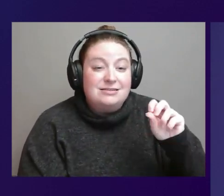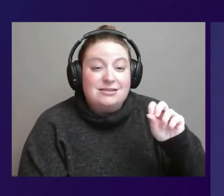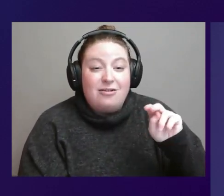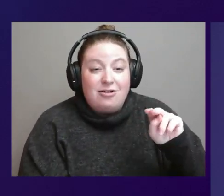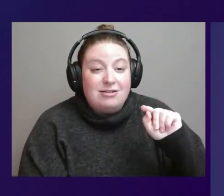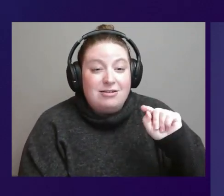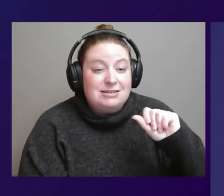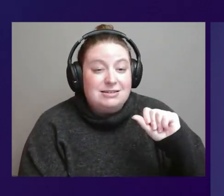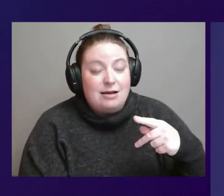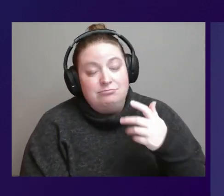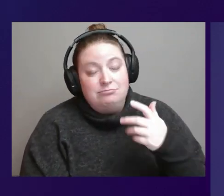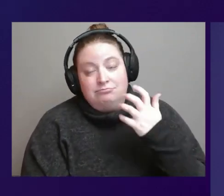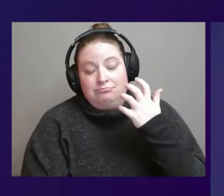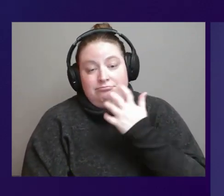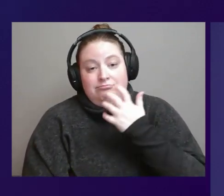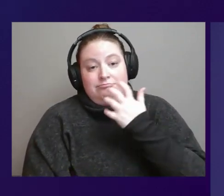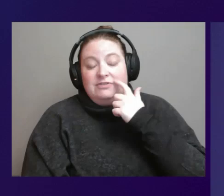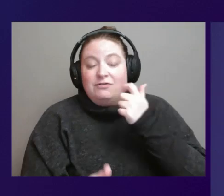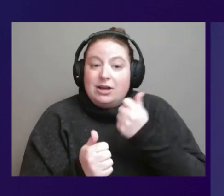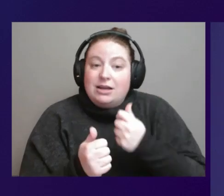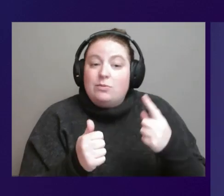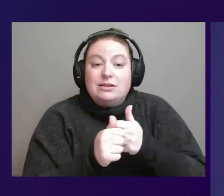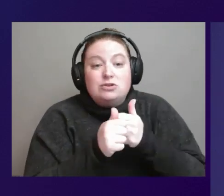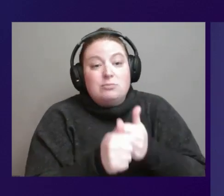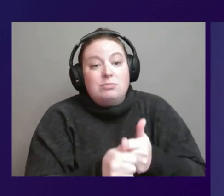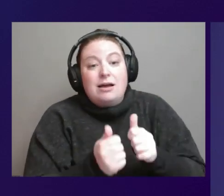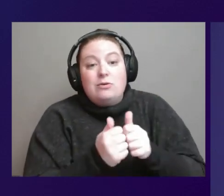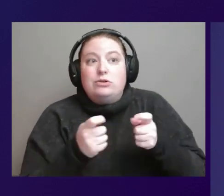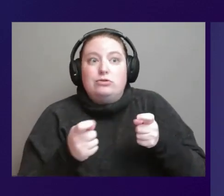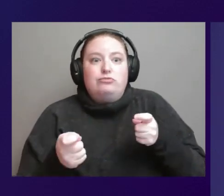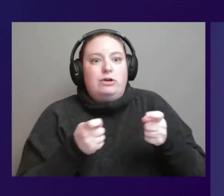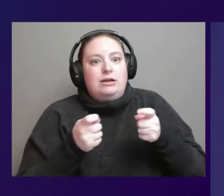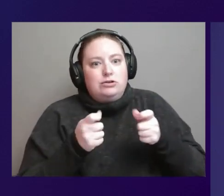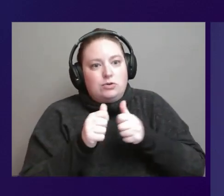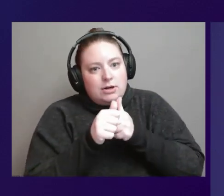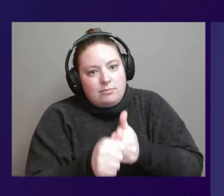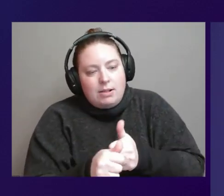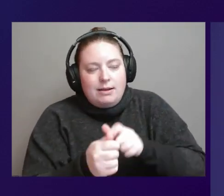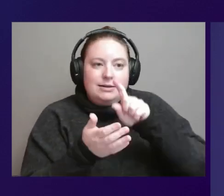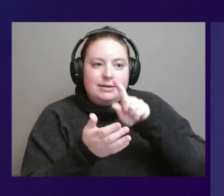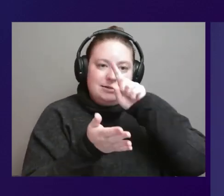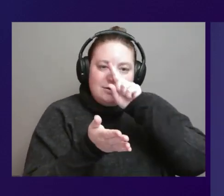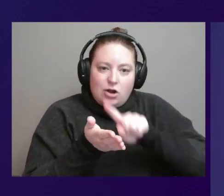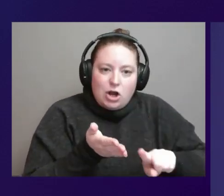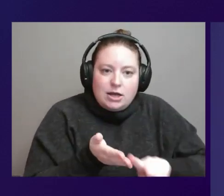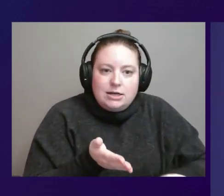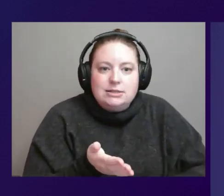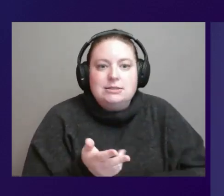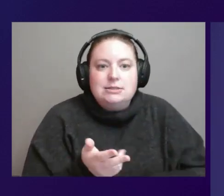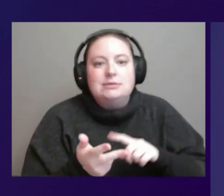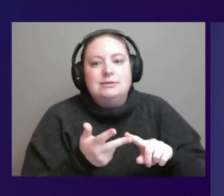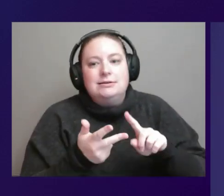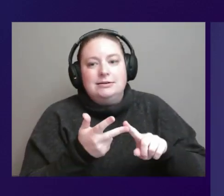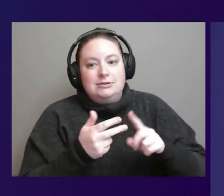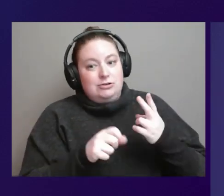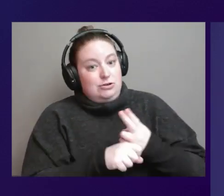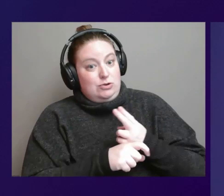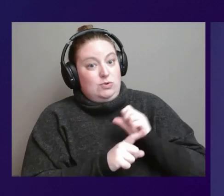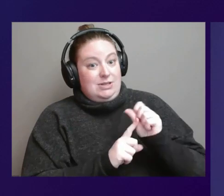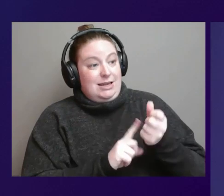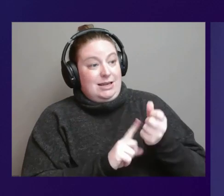that has to comply with any sort of regulatory compliance, audits, things like that, not to mention the use cases you mentioned earlier